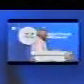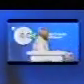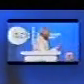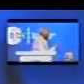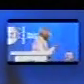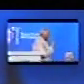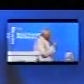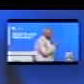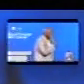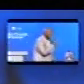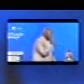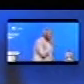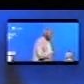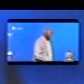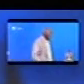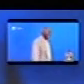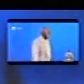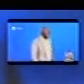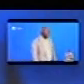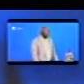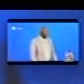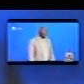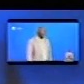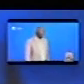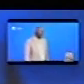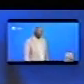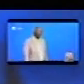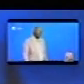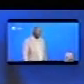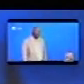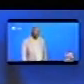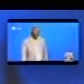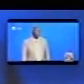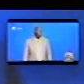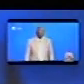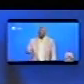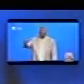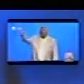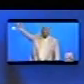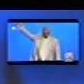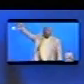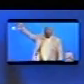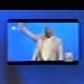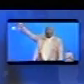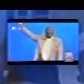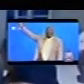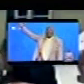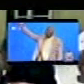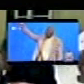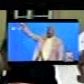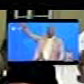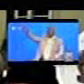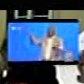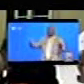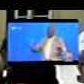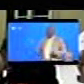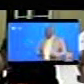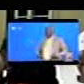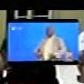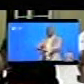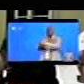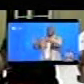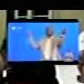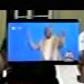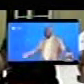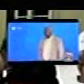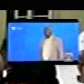affirm that you is perish your name. Walk in your days, a walk which. If you look like in no